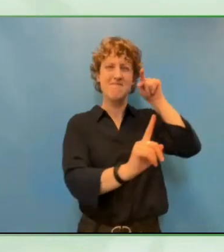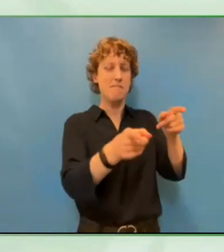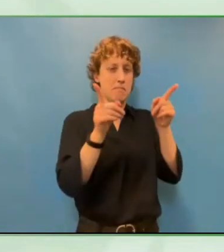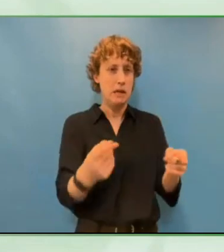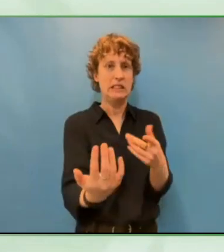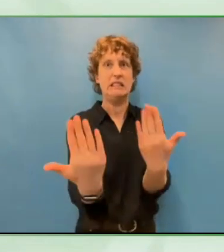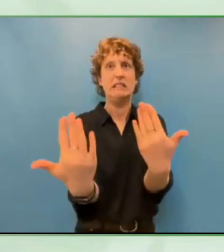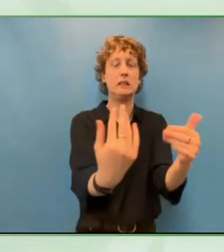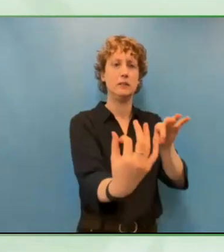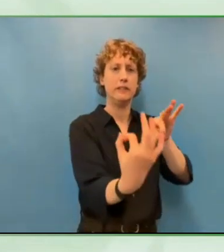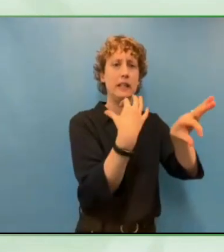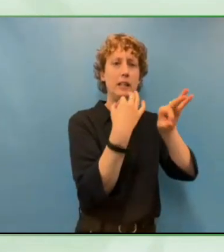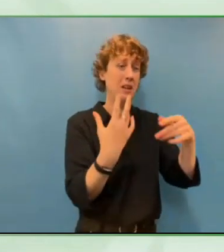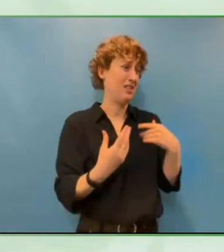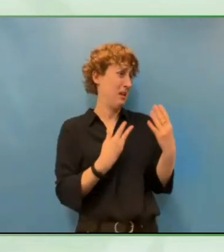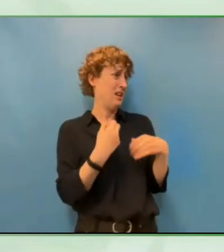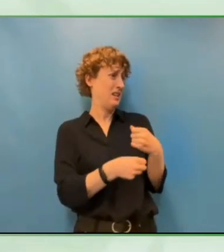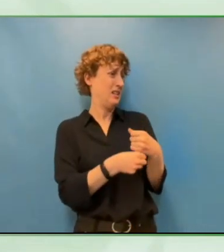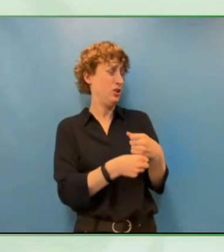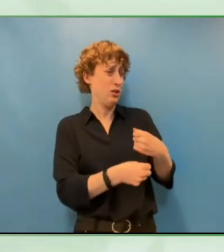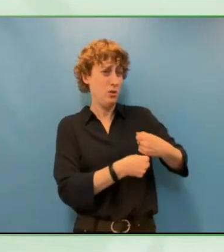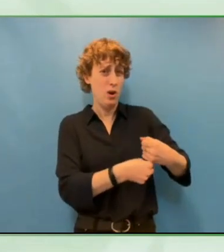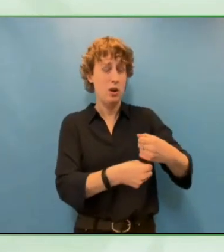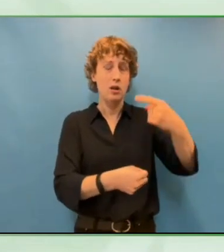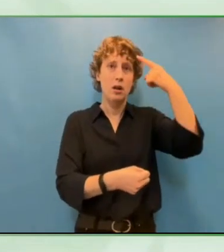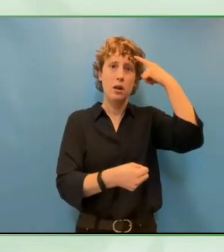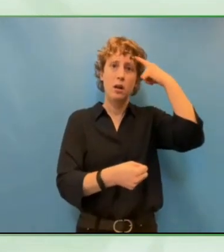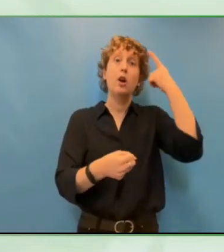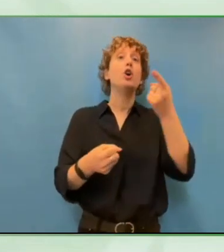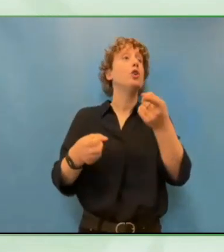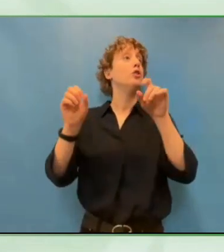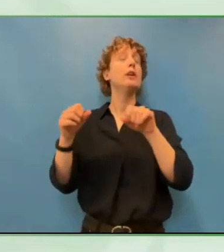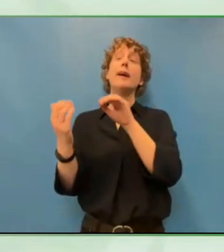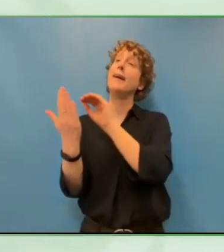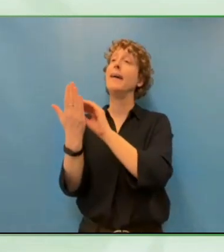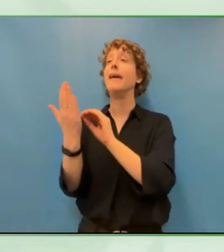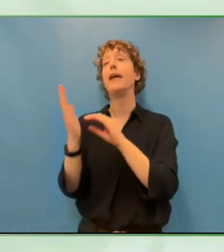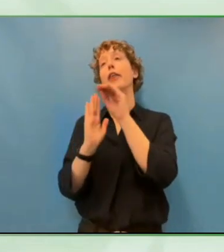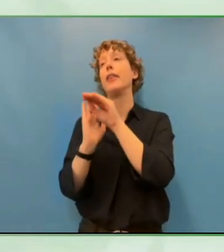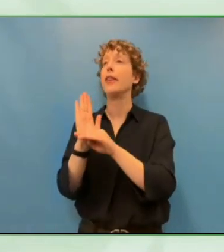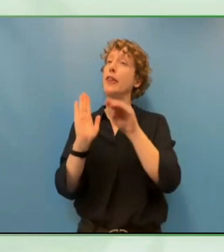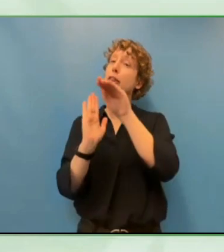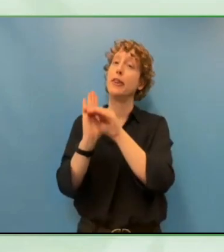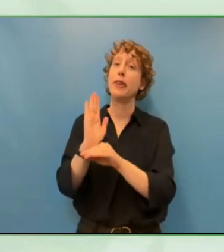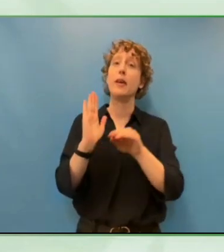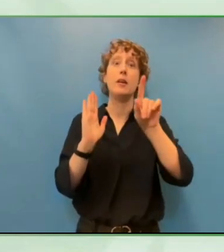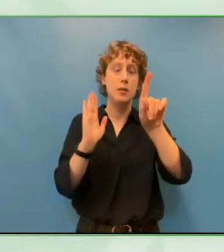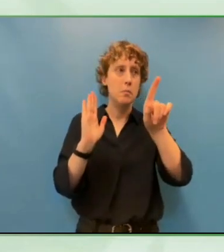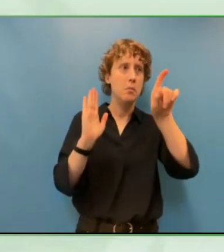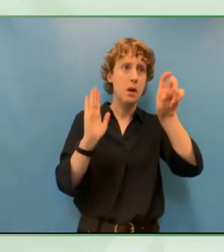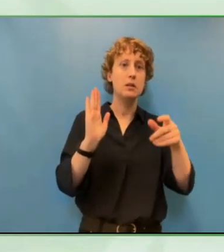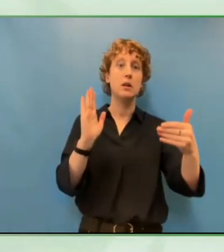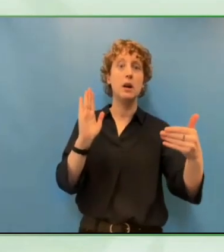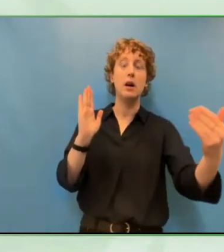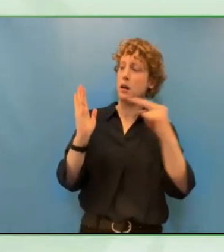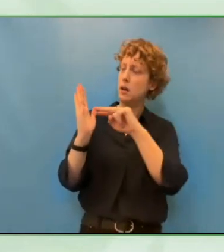set requirements and you can write them down in the best policy ever, but you constantly have to revisit and renew because we